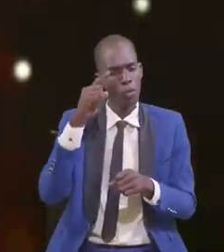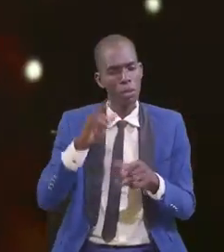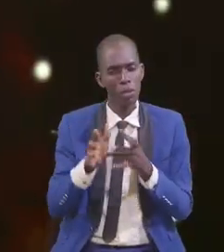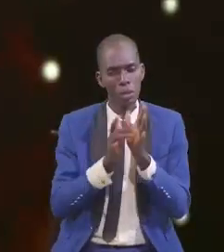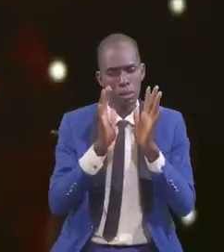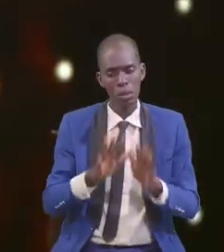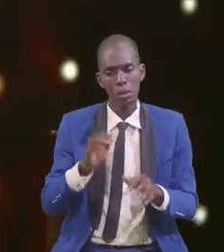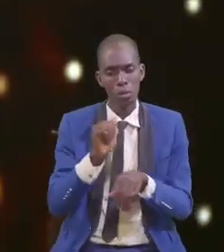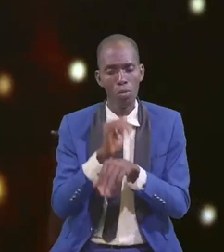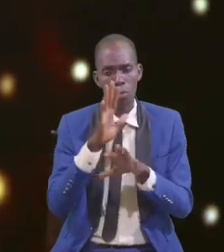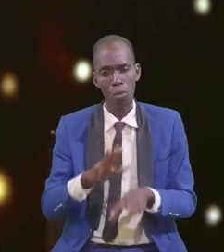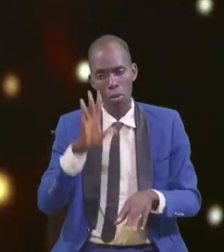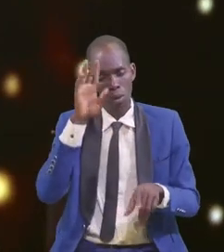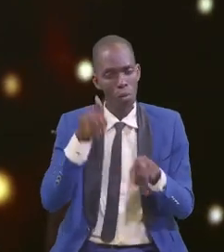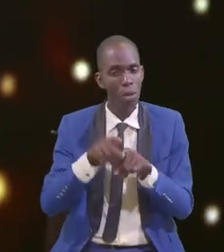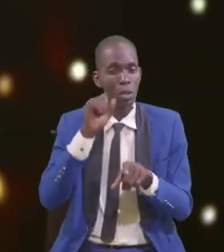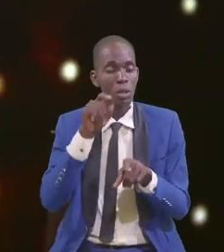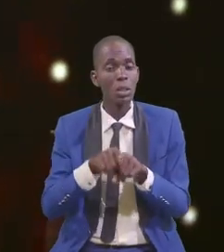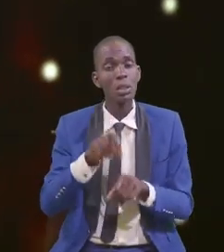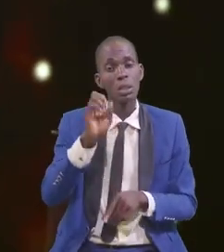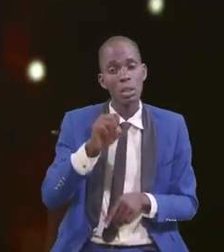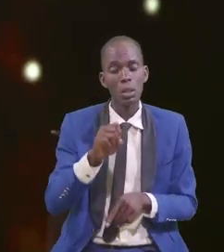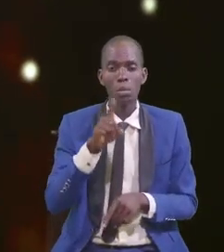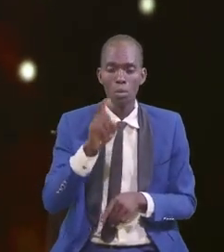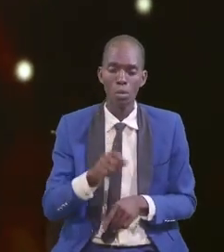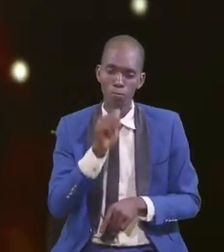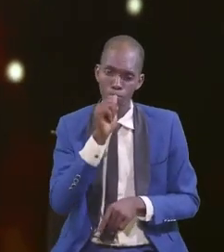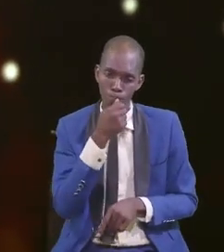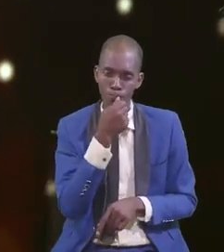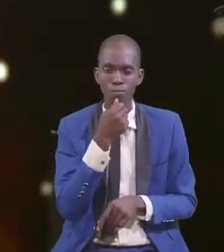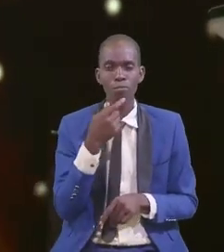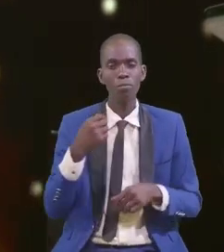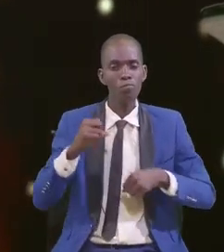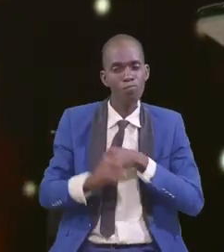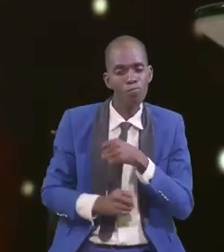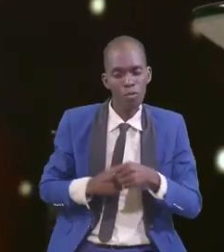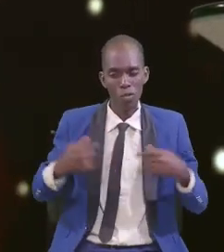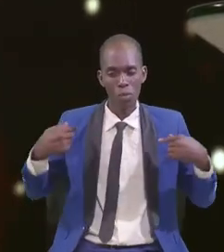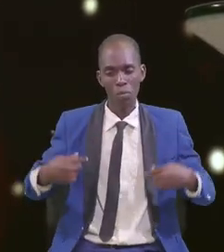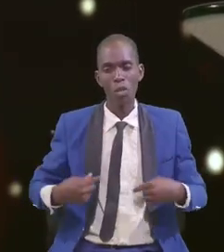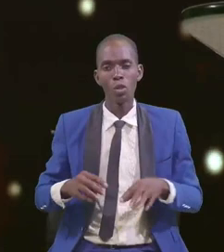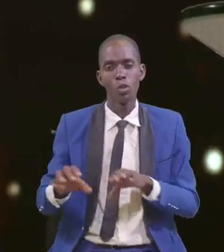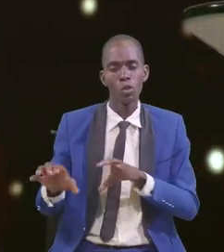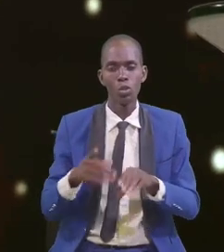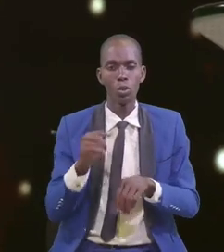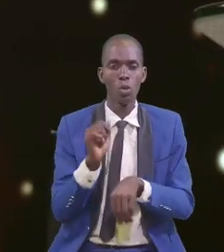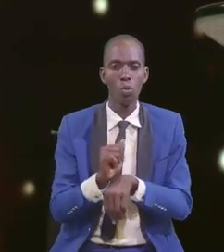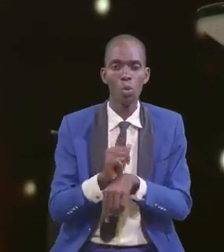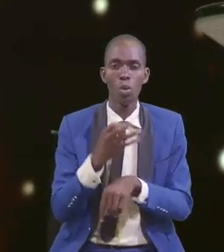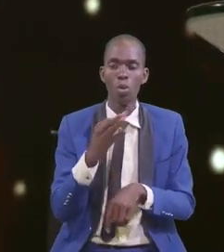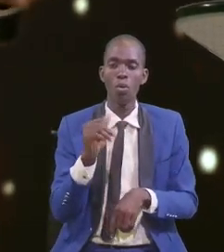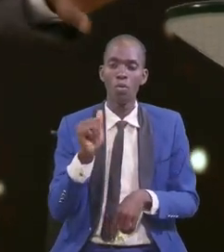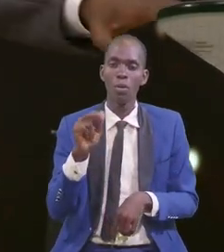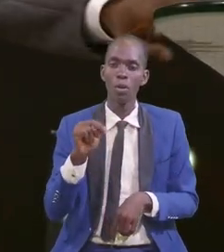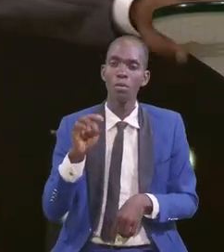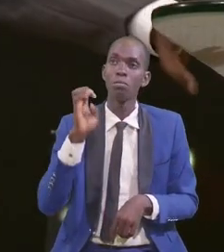Watch and endure afflictions. Do the work of an evangelist. Do the work of a soul